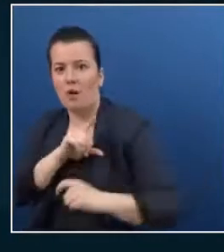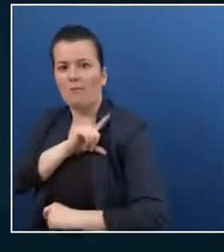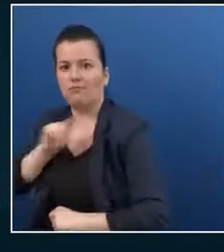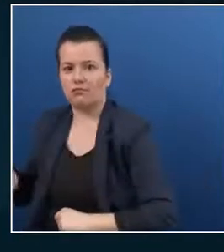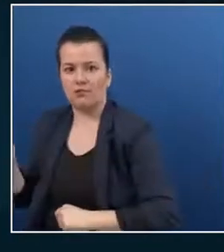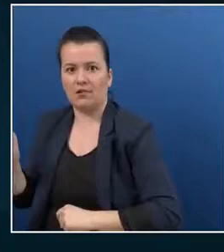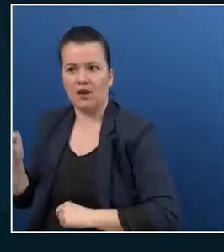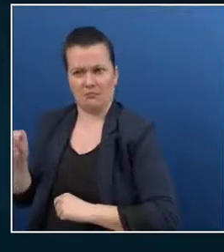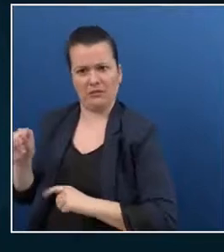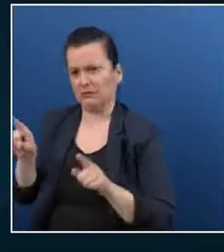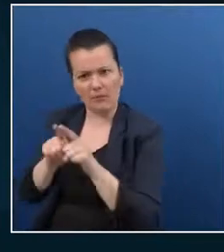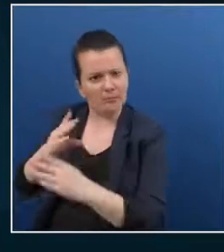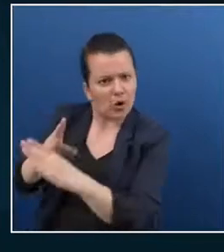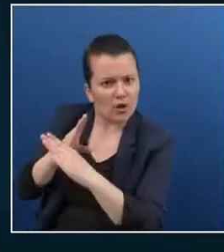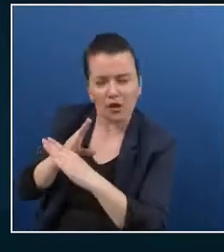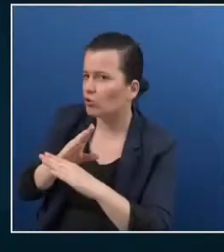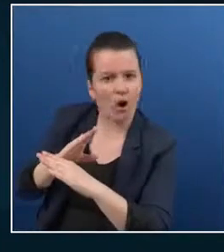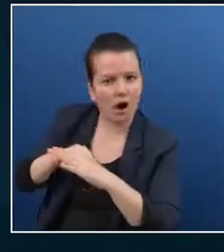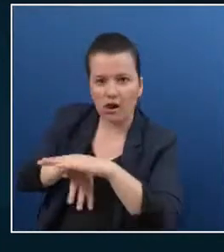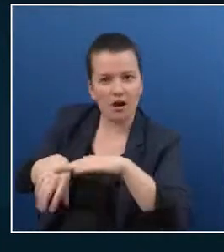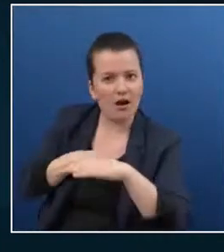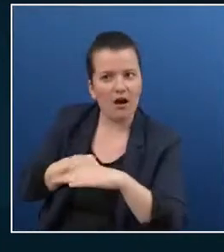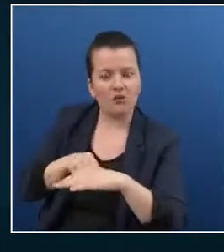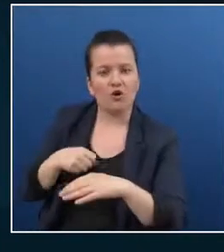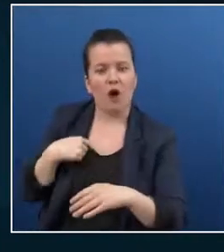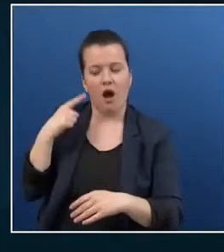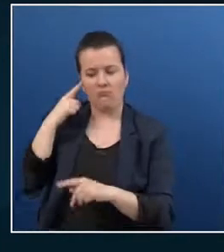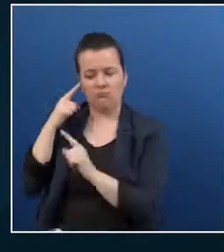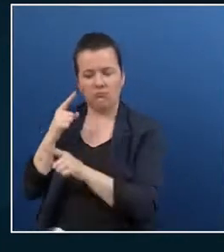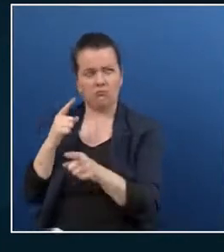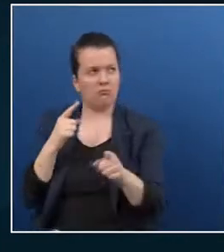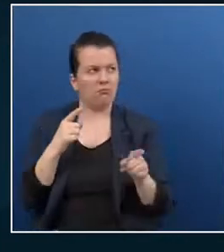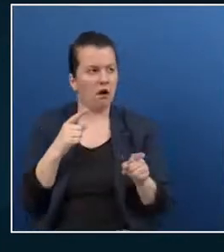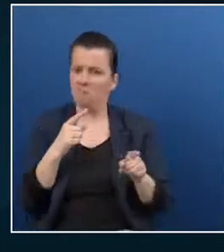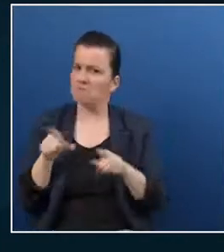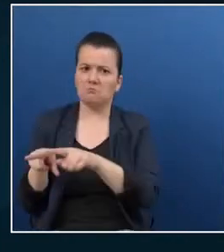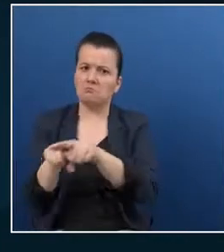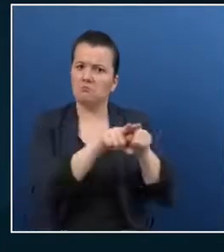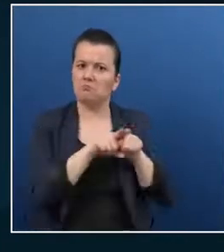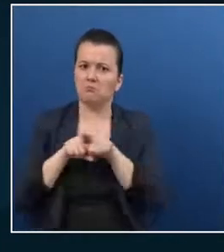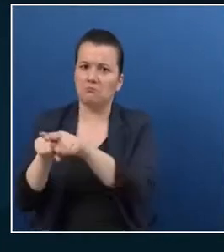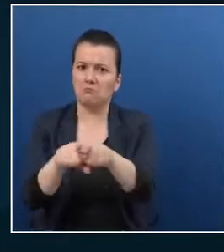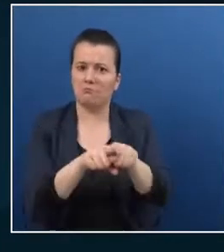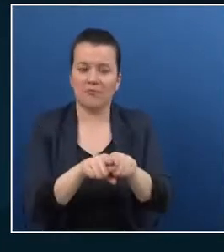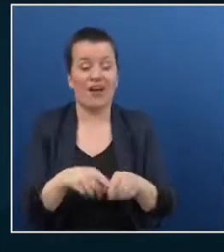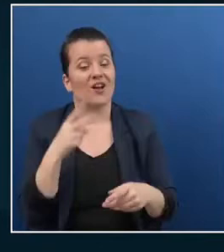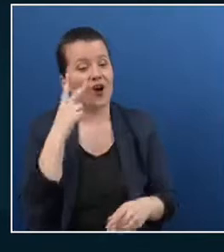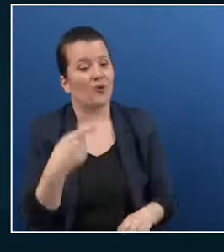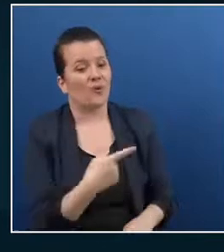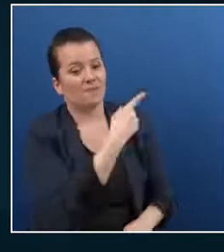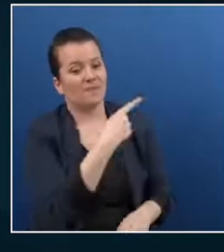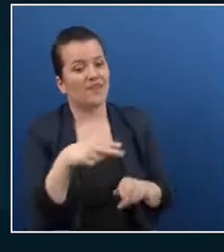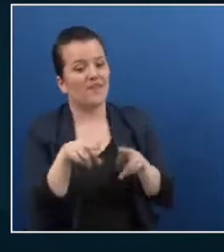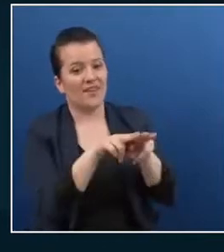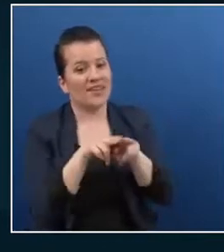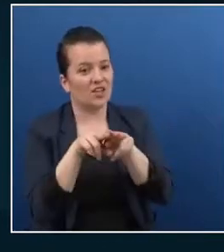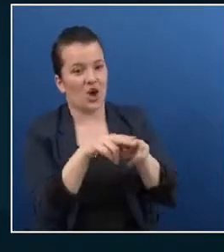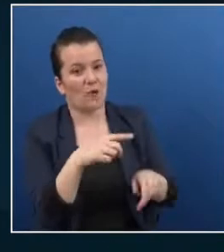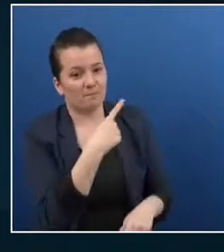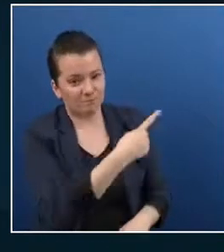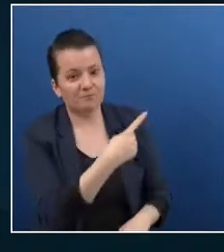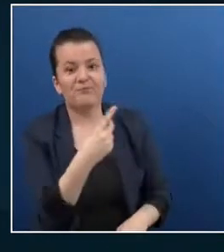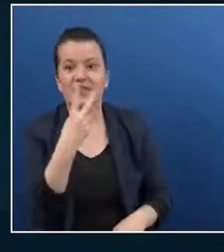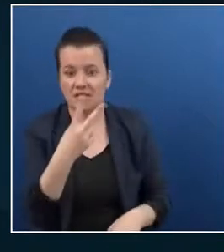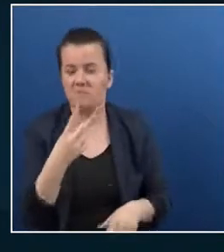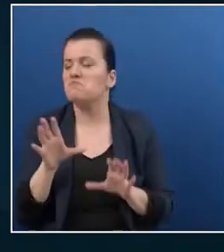up that video with the support of our group and our marketing, and that video went out